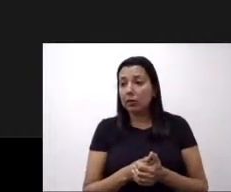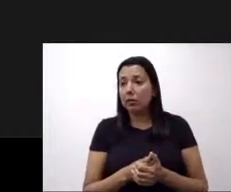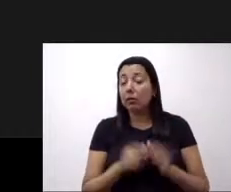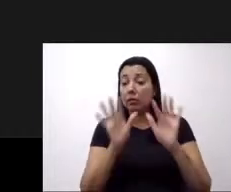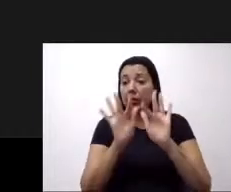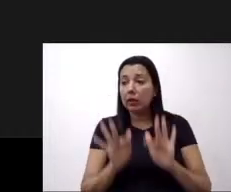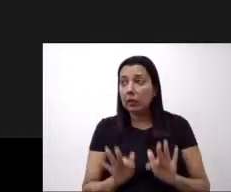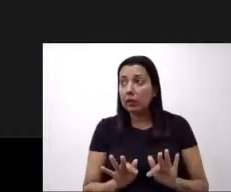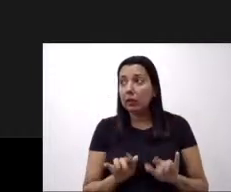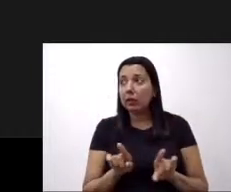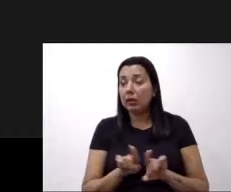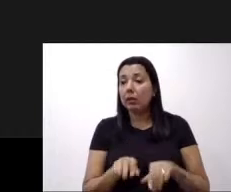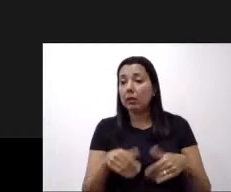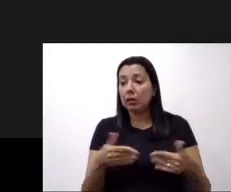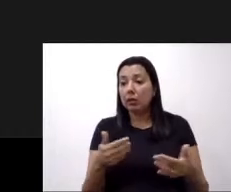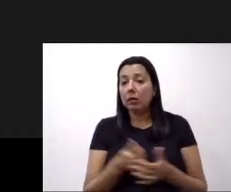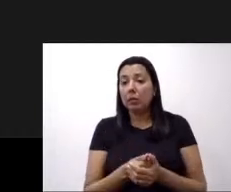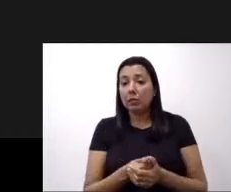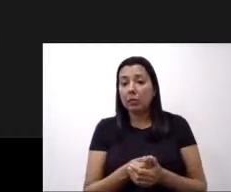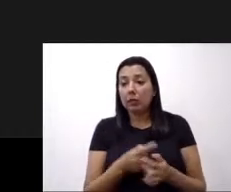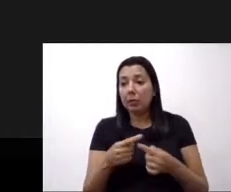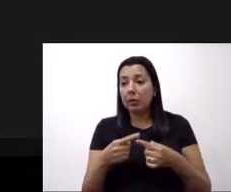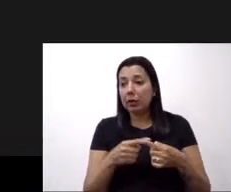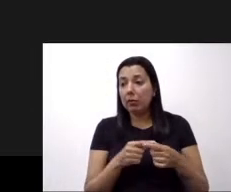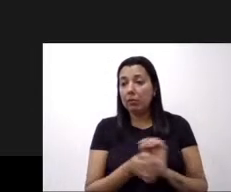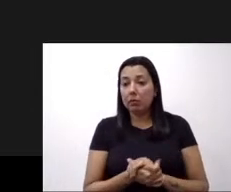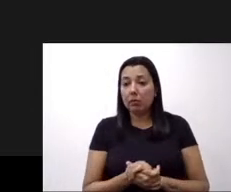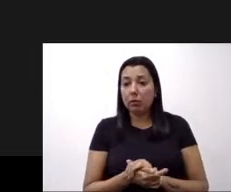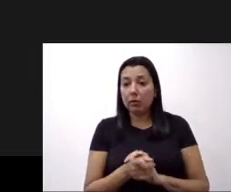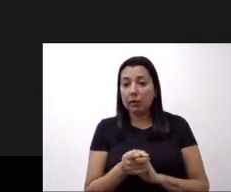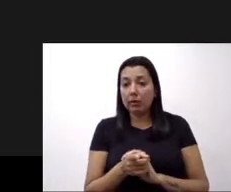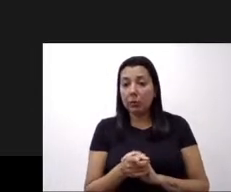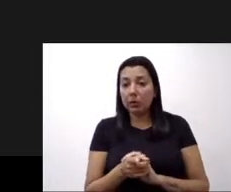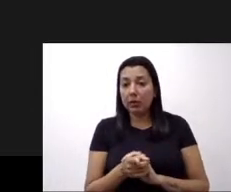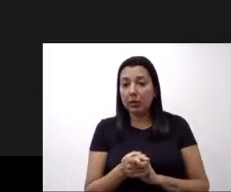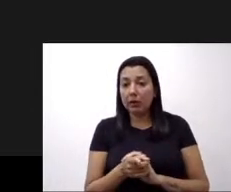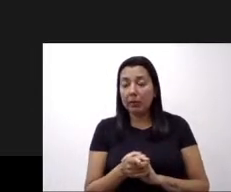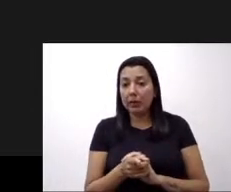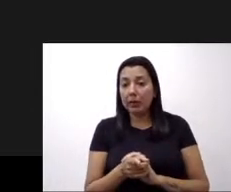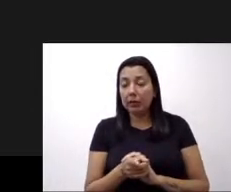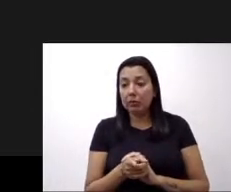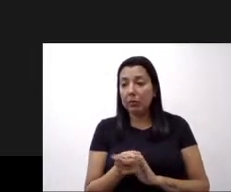thank you to the ENAP teams. I'm really happy to see you again.